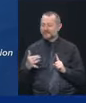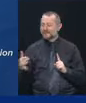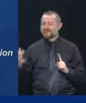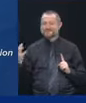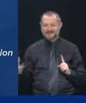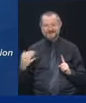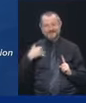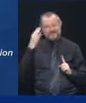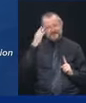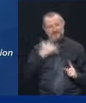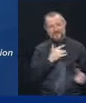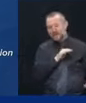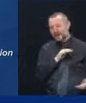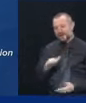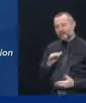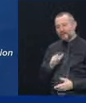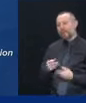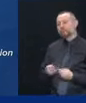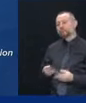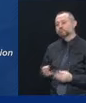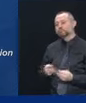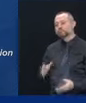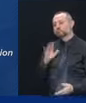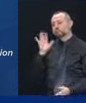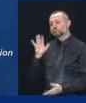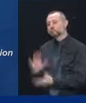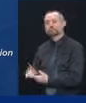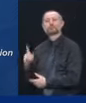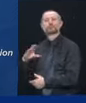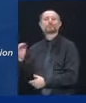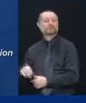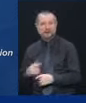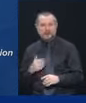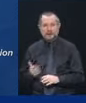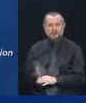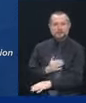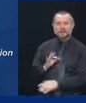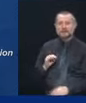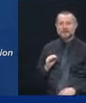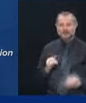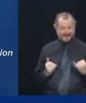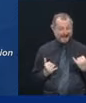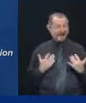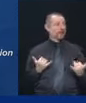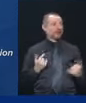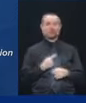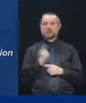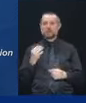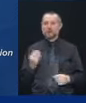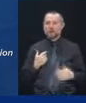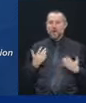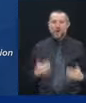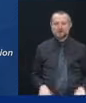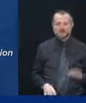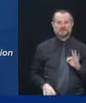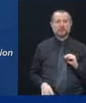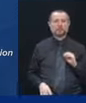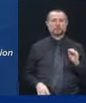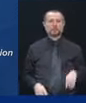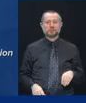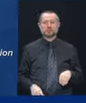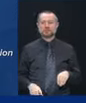location. You'll get deliveries Monday, Tuesday, Wednesday, Thursday. It's Monday, we're already at 90% in